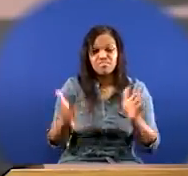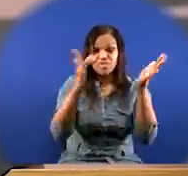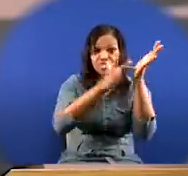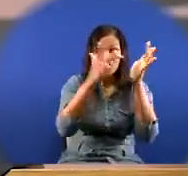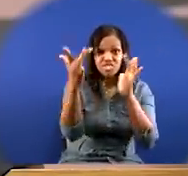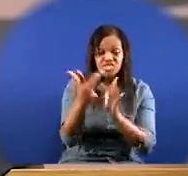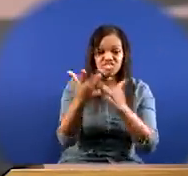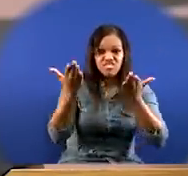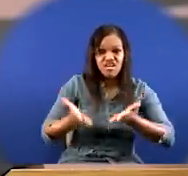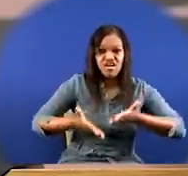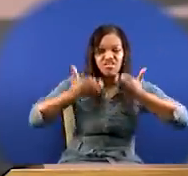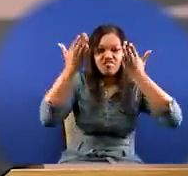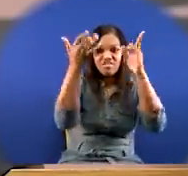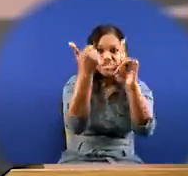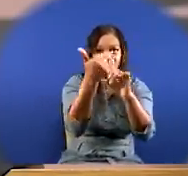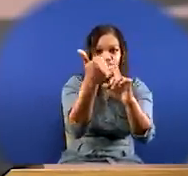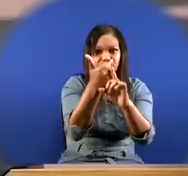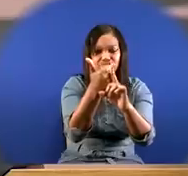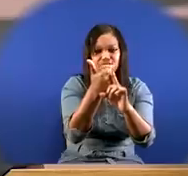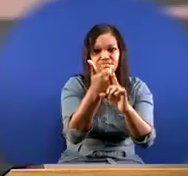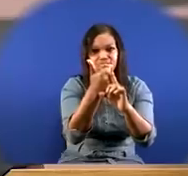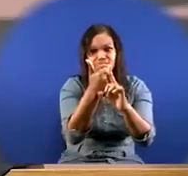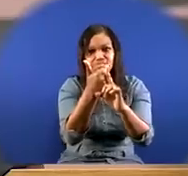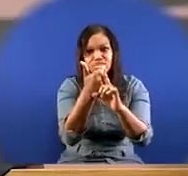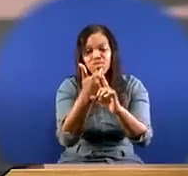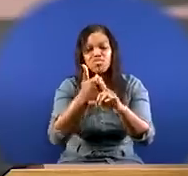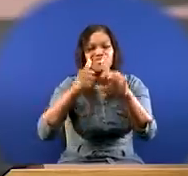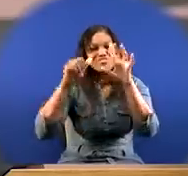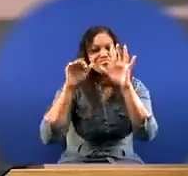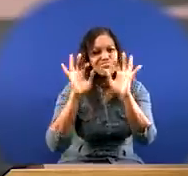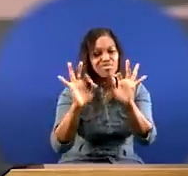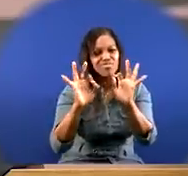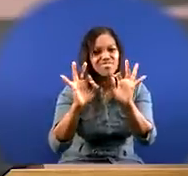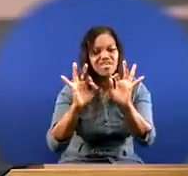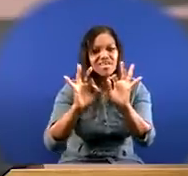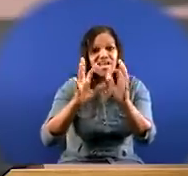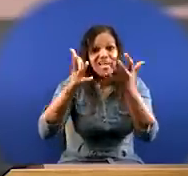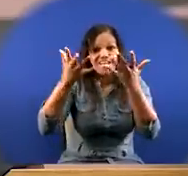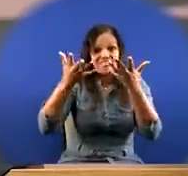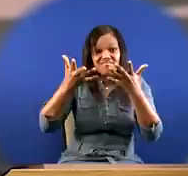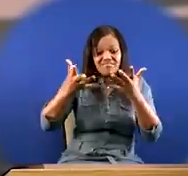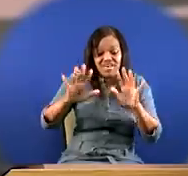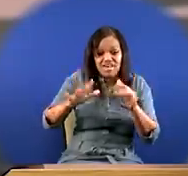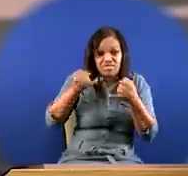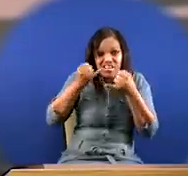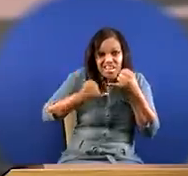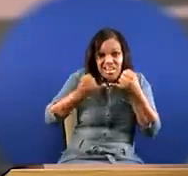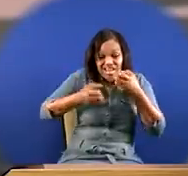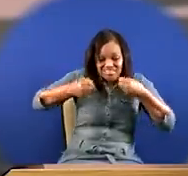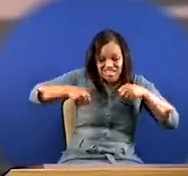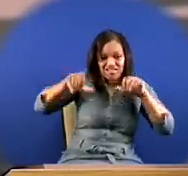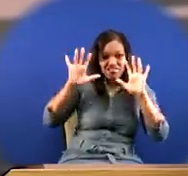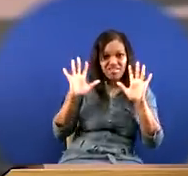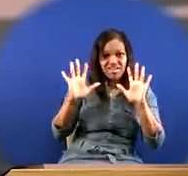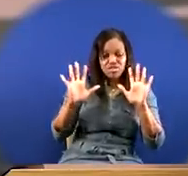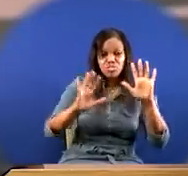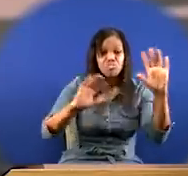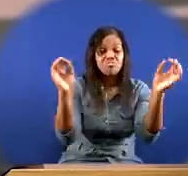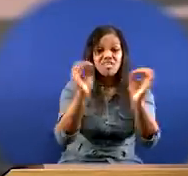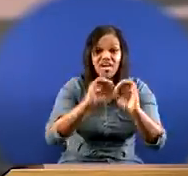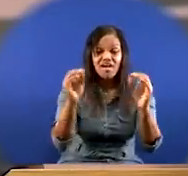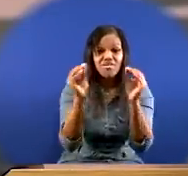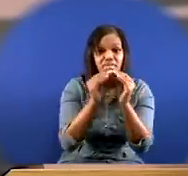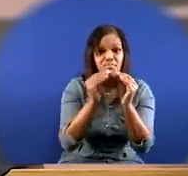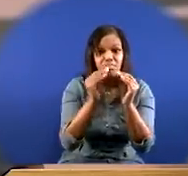Jesus' offering of himself was the perfect and final sacrifice, so nothing